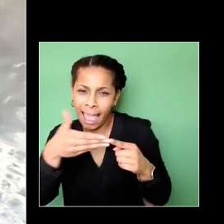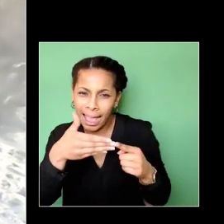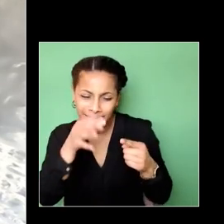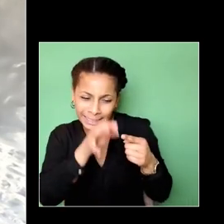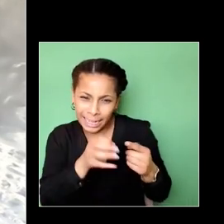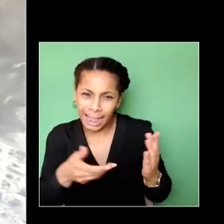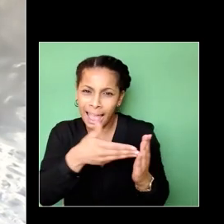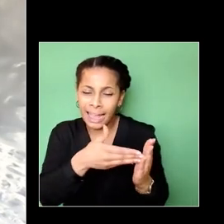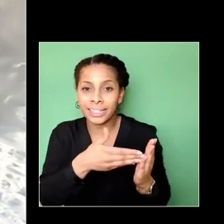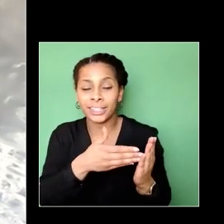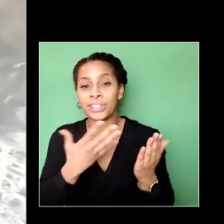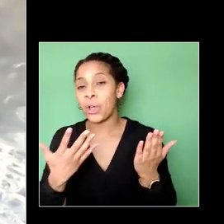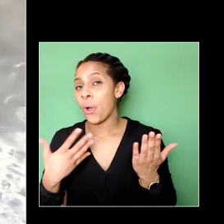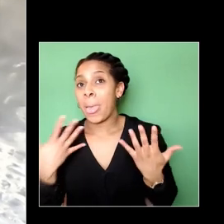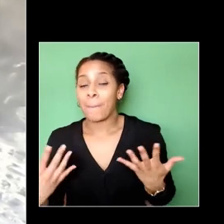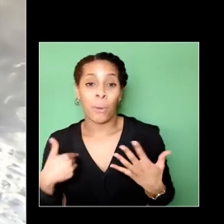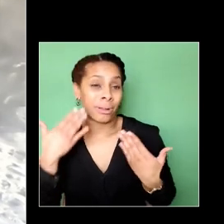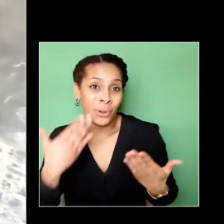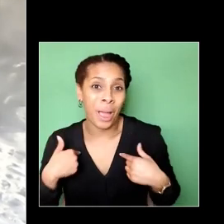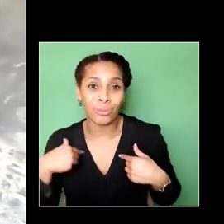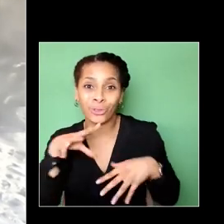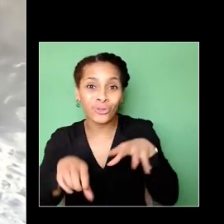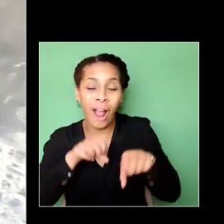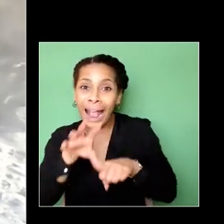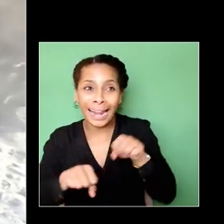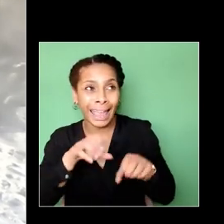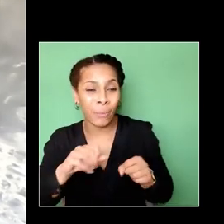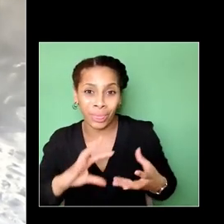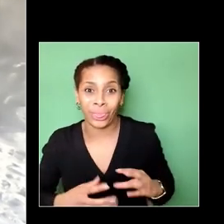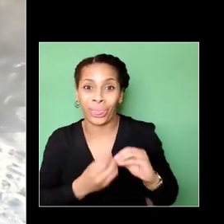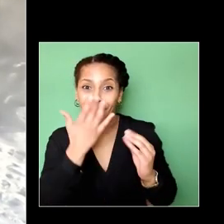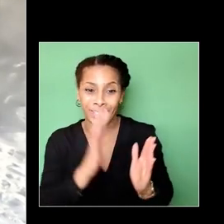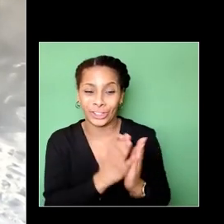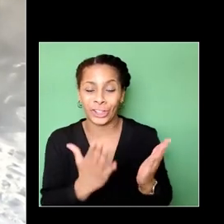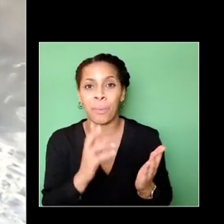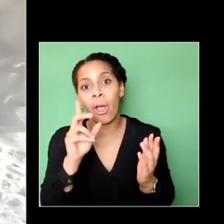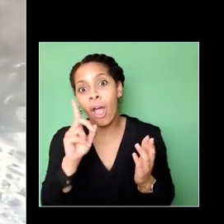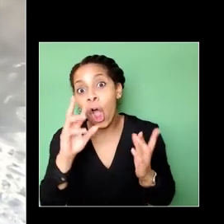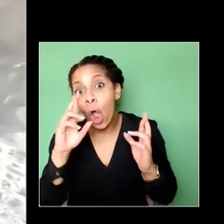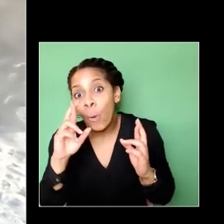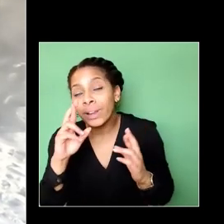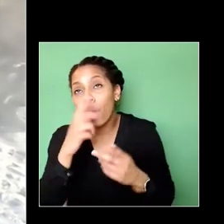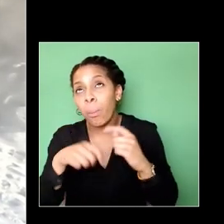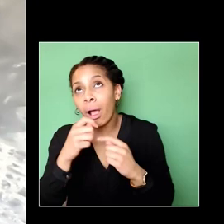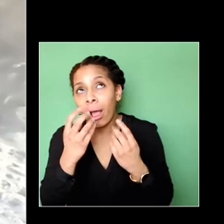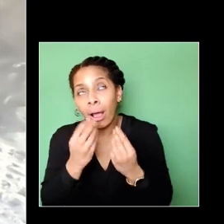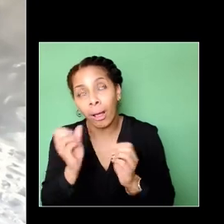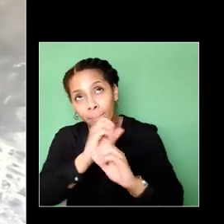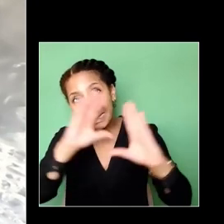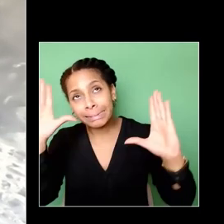with struggling with it at the moment, but hopefully it'll start to make sense again, all this time I have to do it.